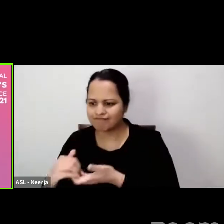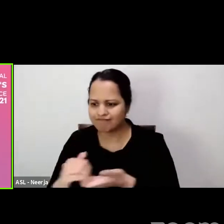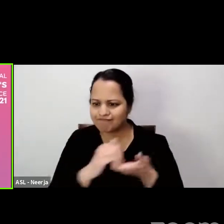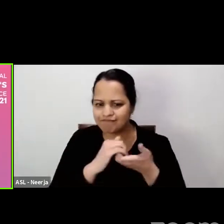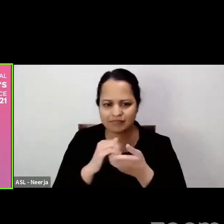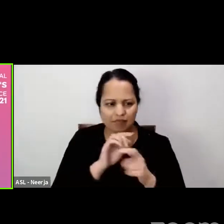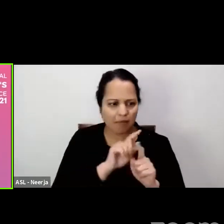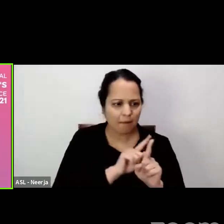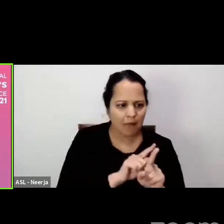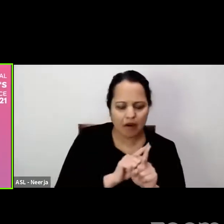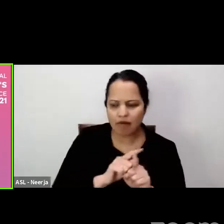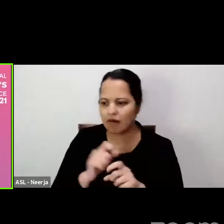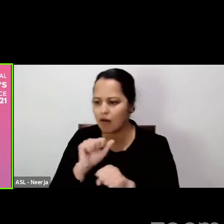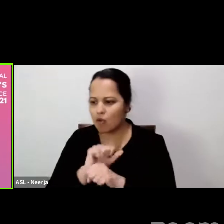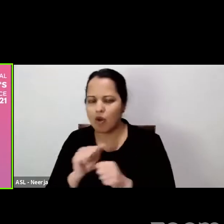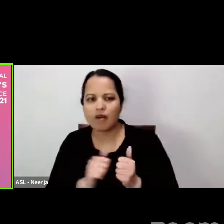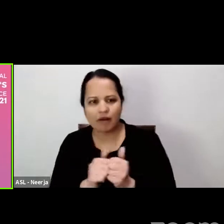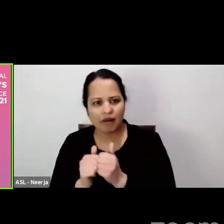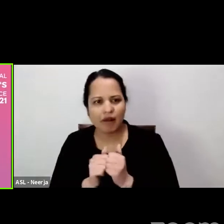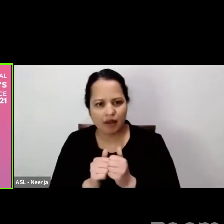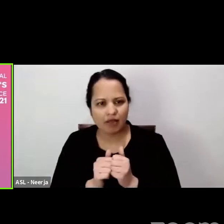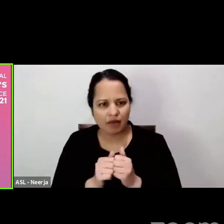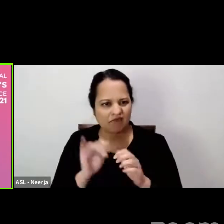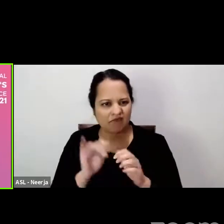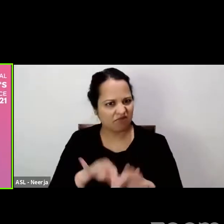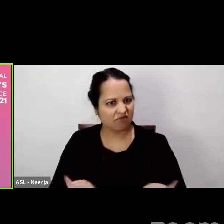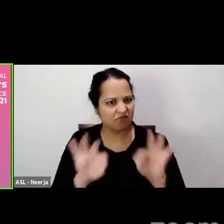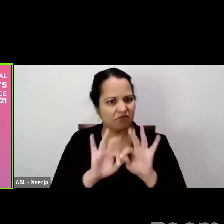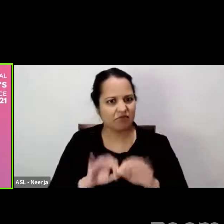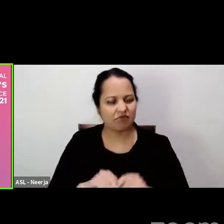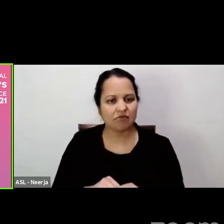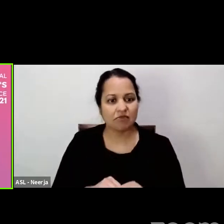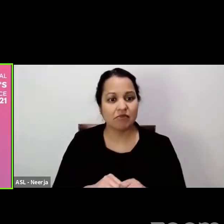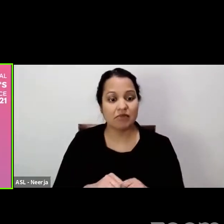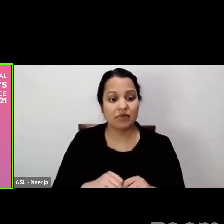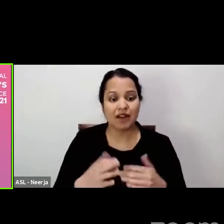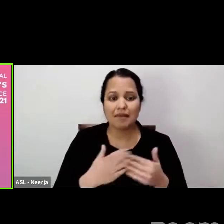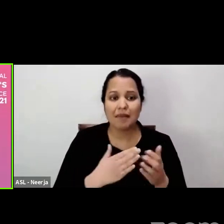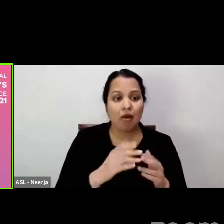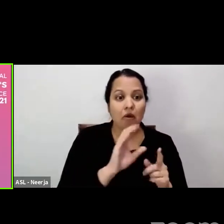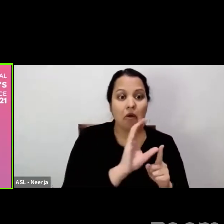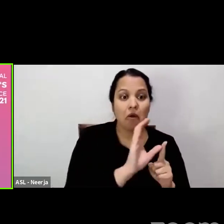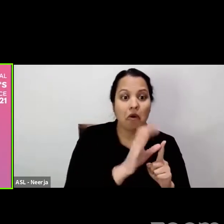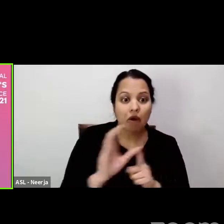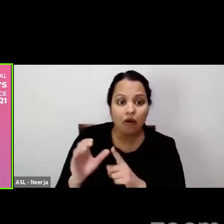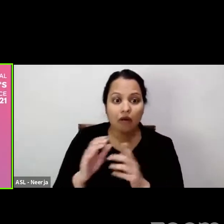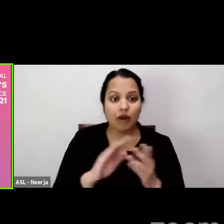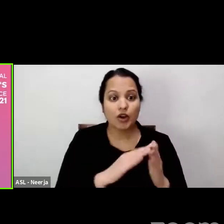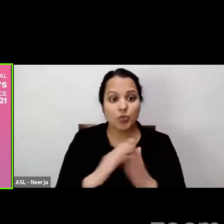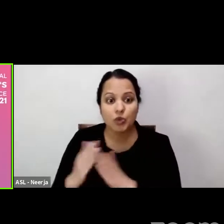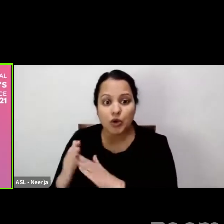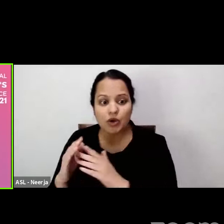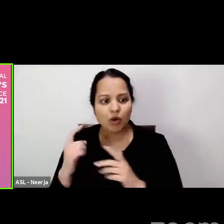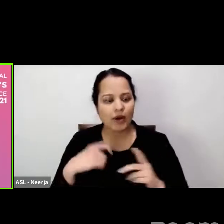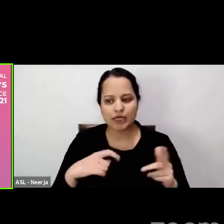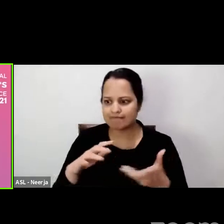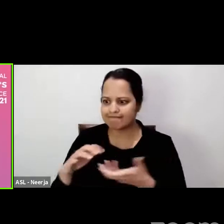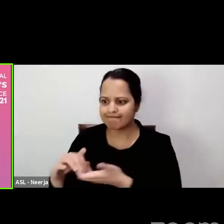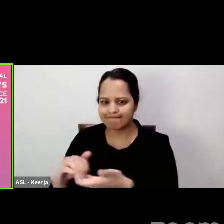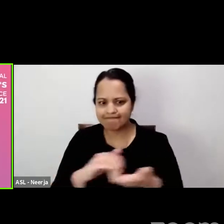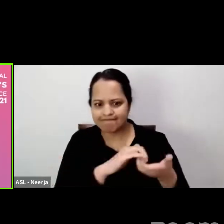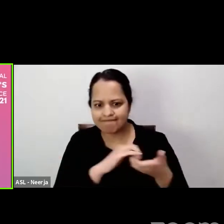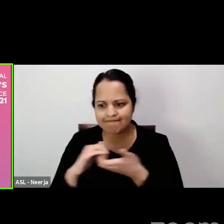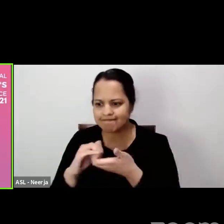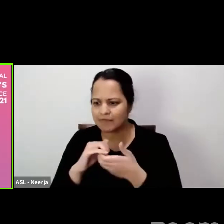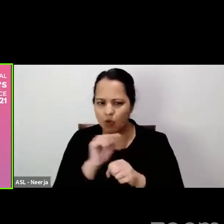We need to work across communities and cultures to learn from each other, to inspire and